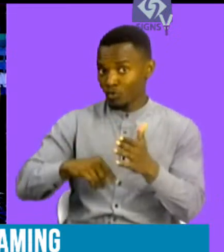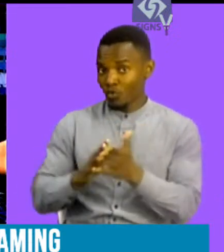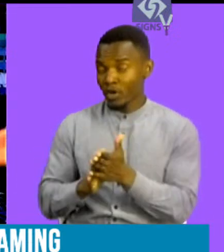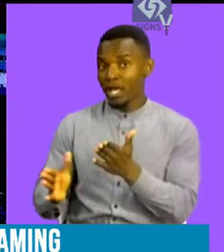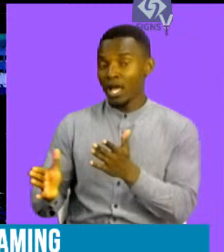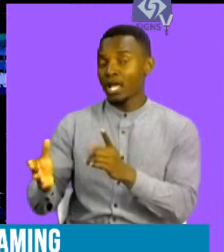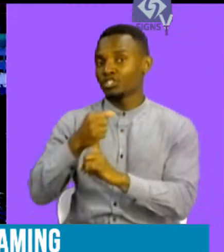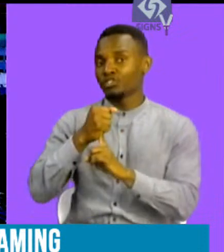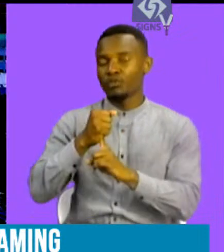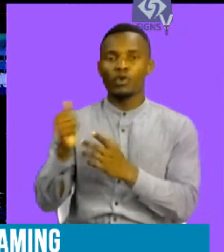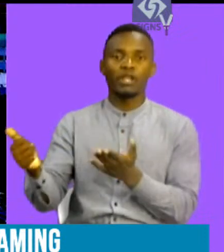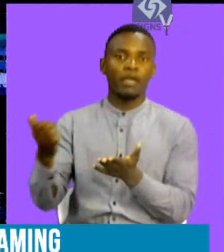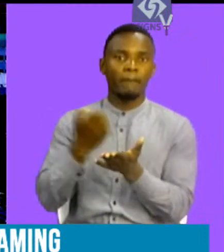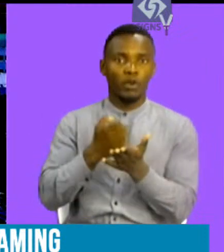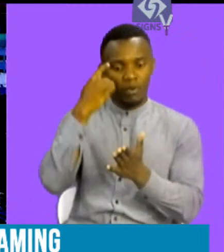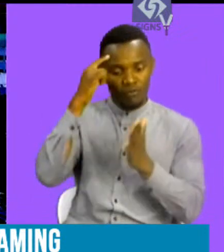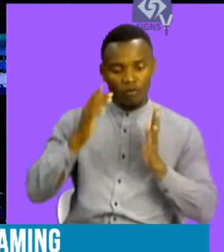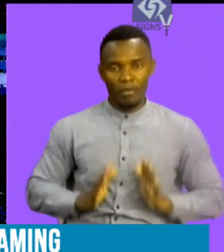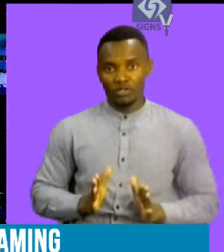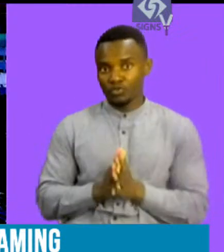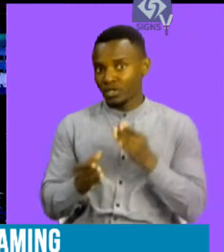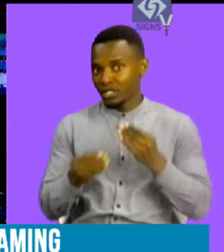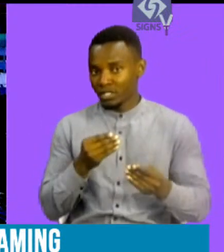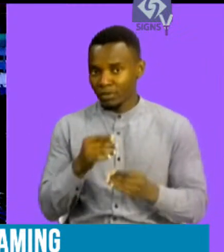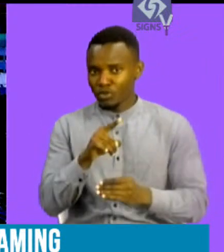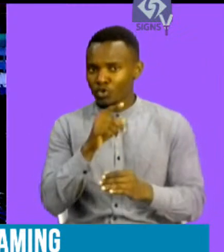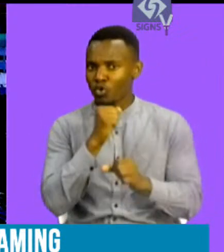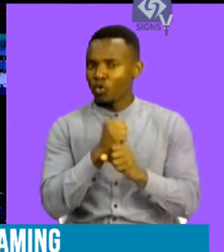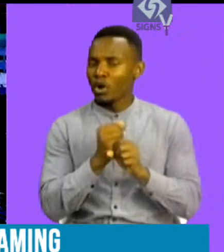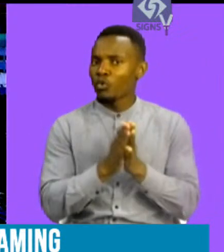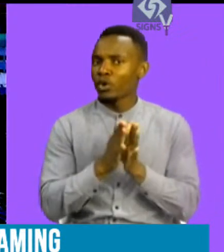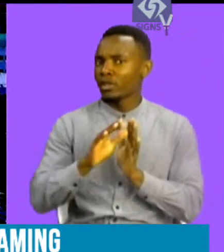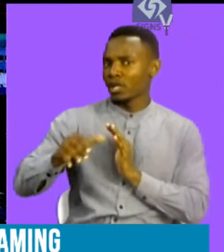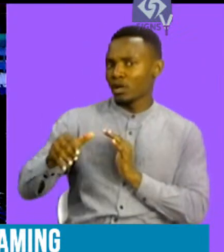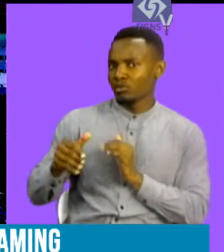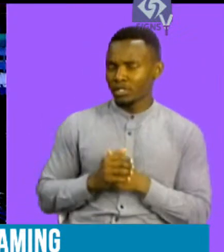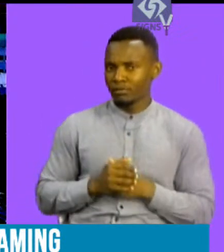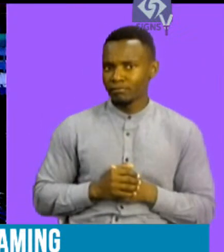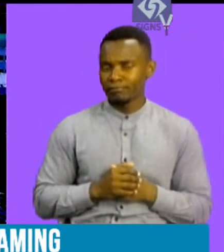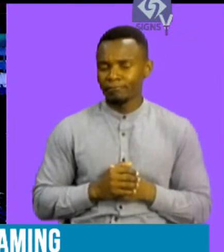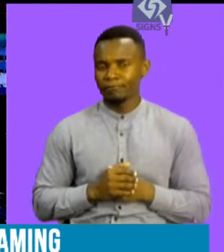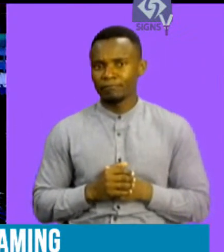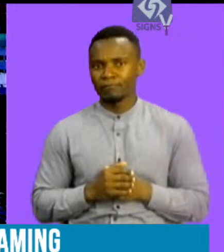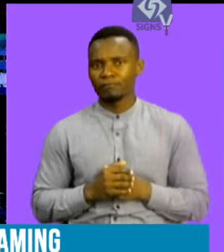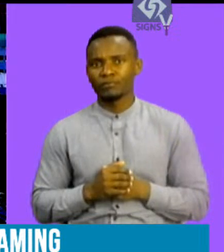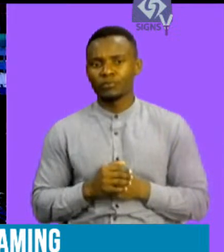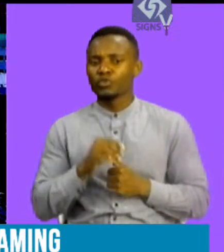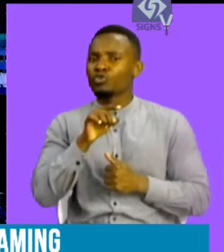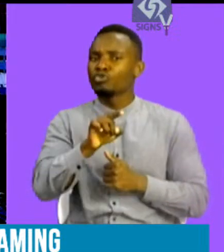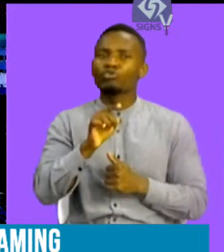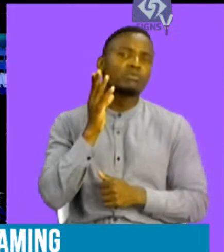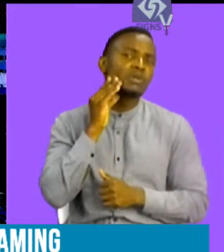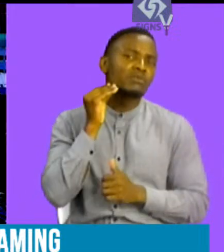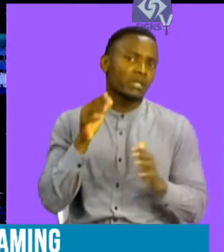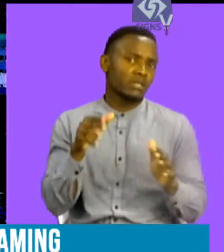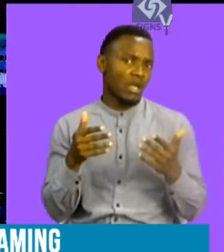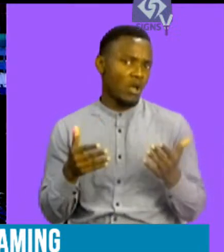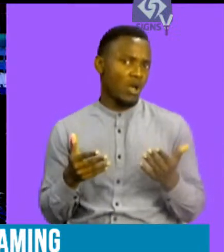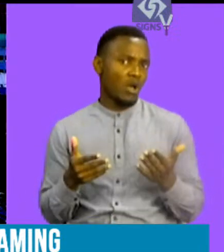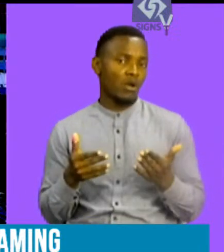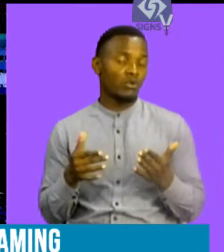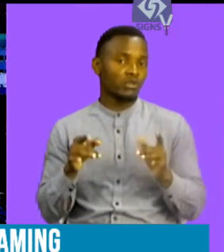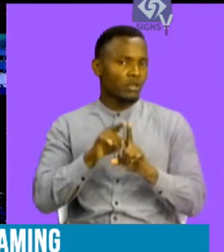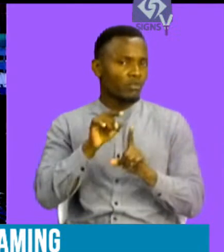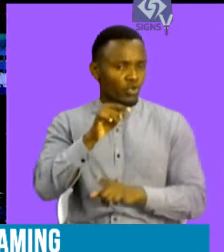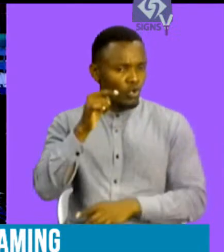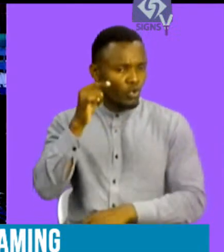disabilities. You work with the county. Probably you could give us a first-hand experience. How has it been for you, and how do you